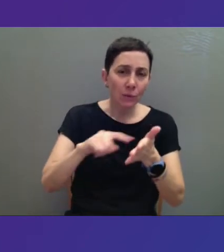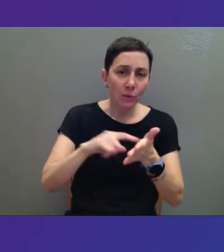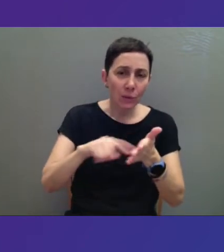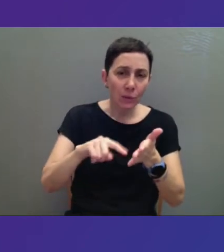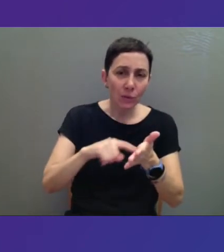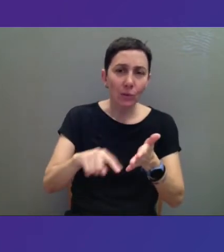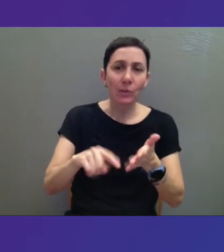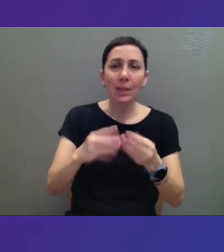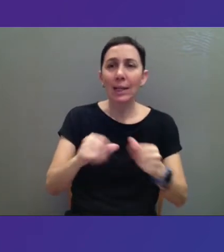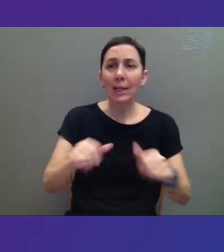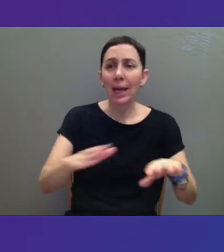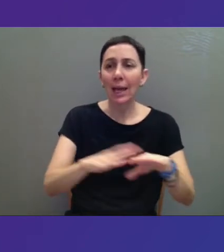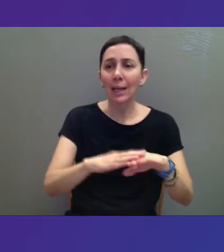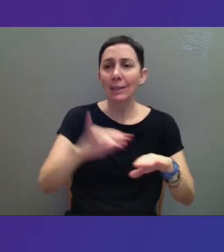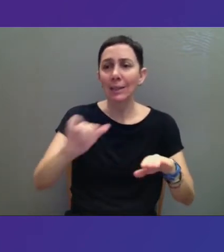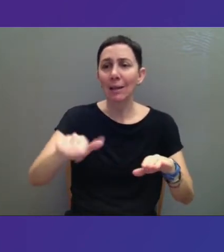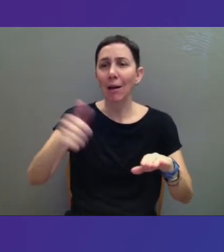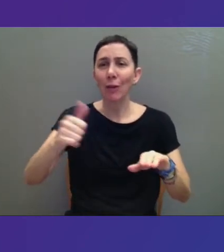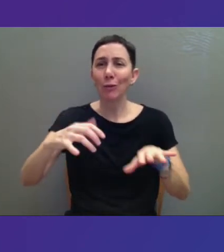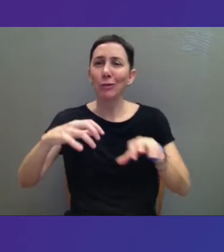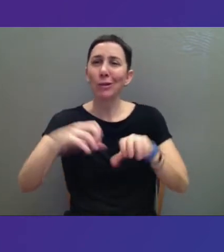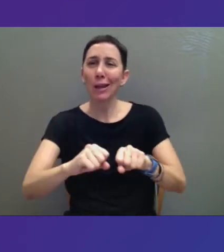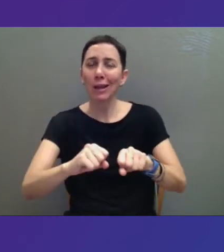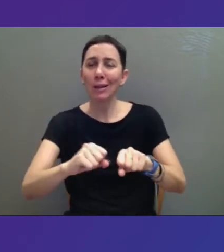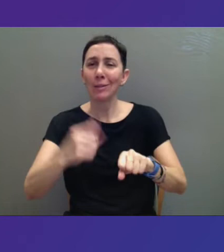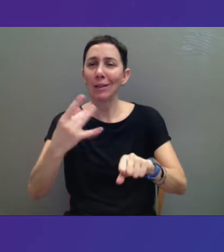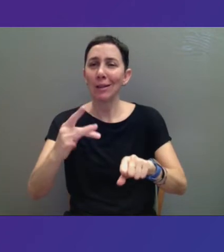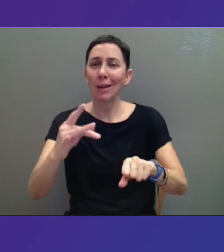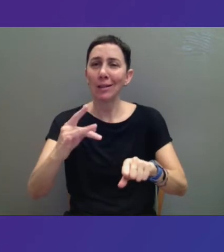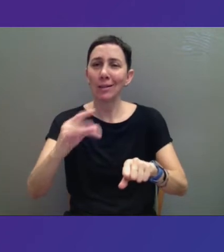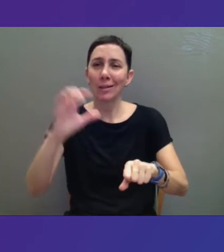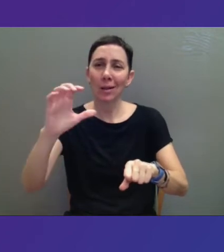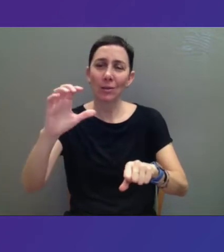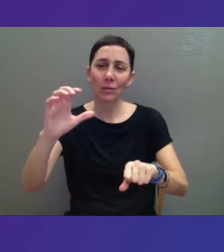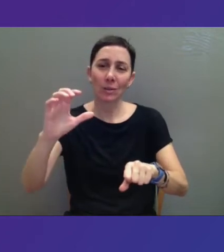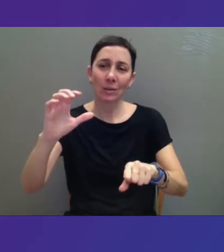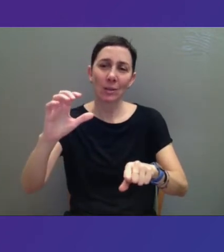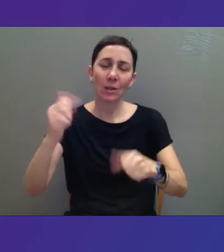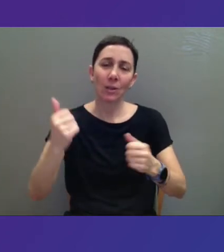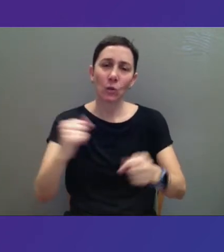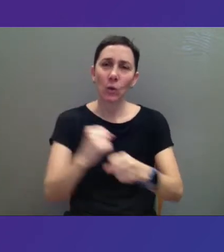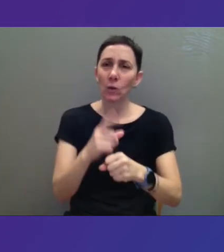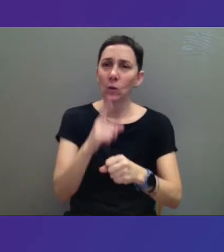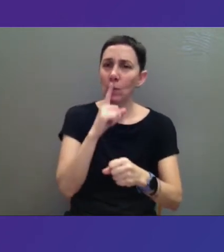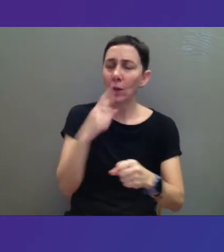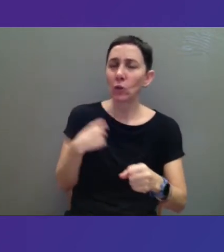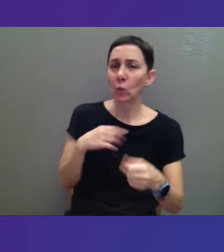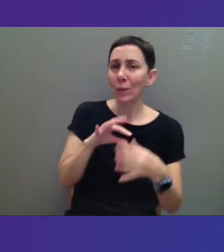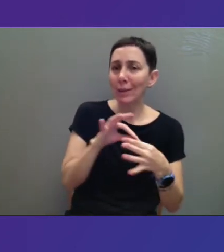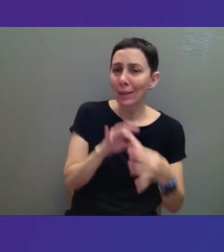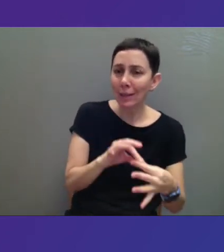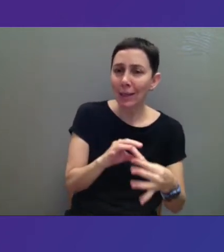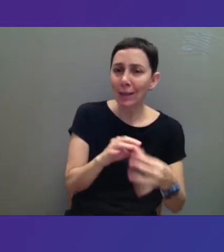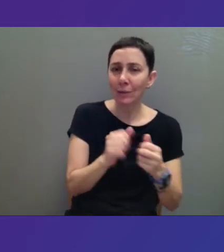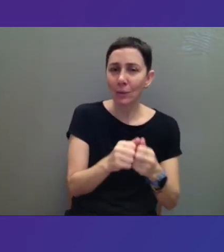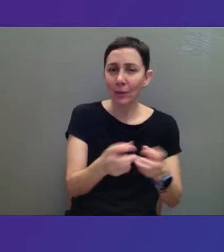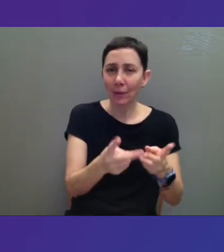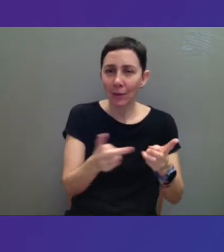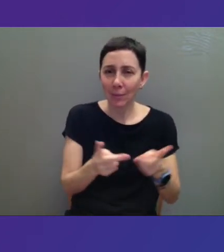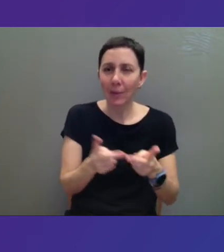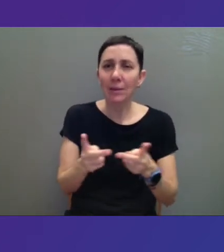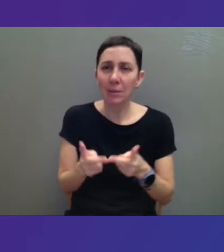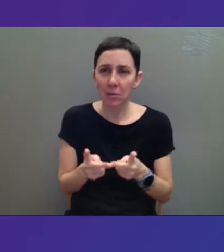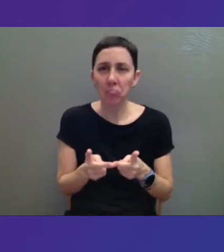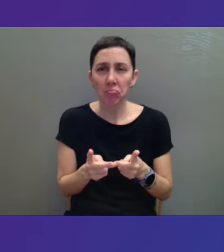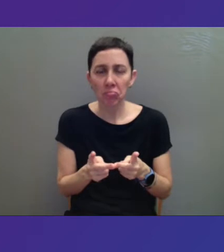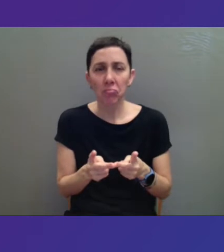lands that were claimed back in the 1800s, and trying to make sure that we connect with those places. We're giving the right